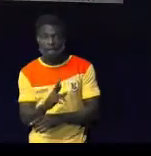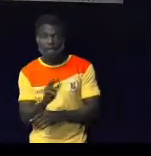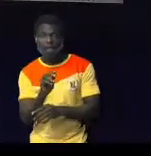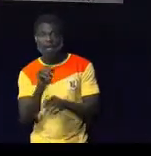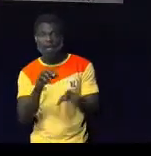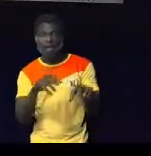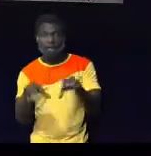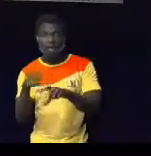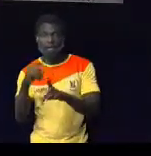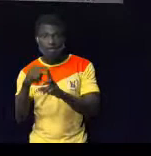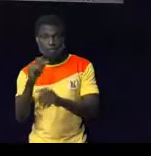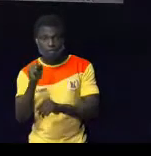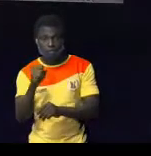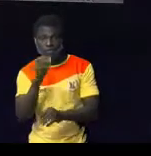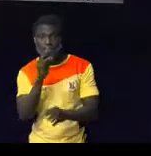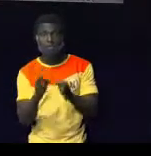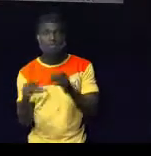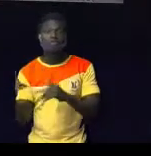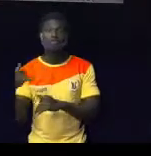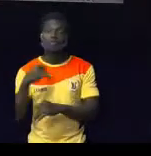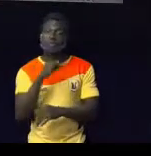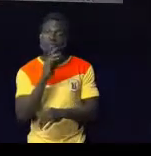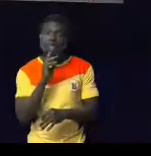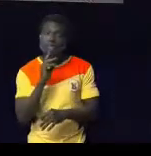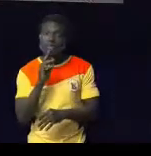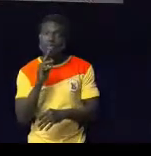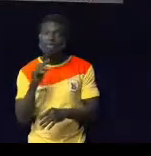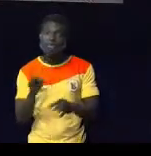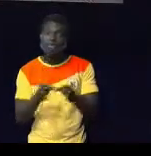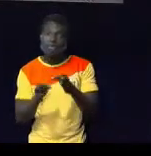are adverbs. Note that. But